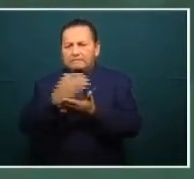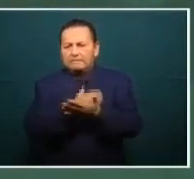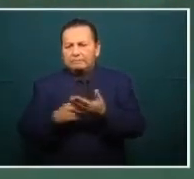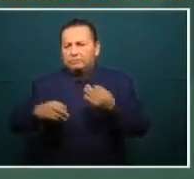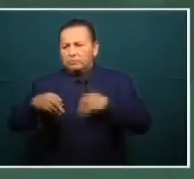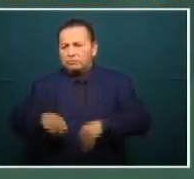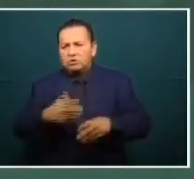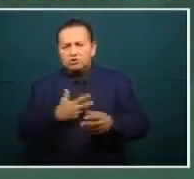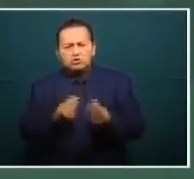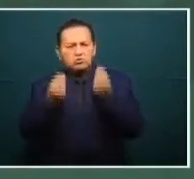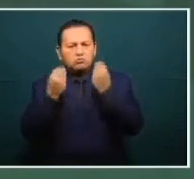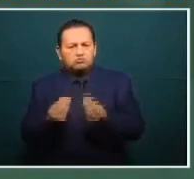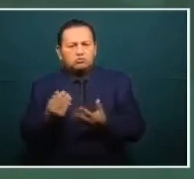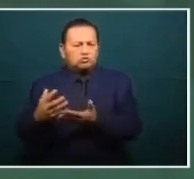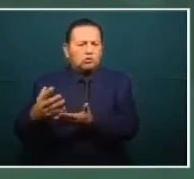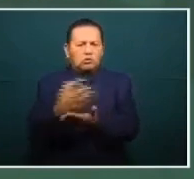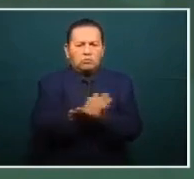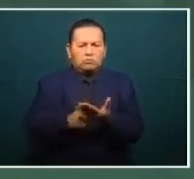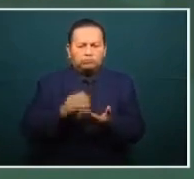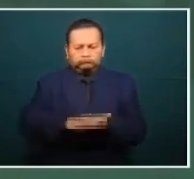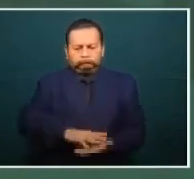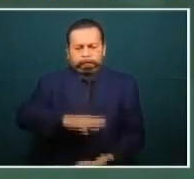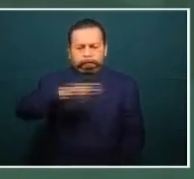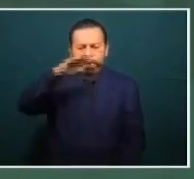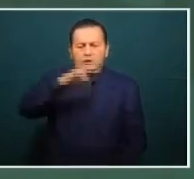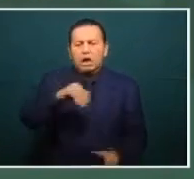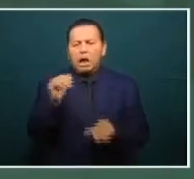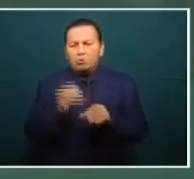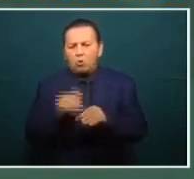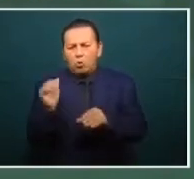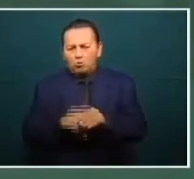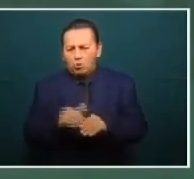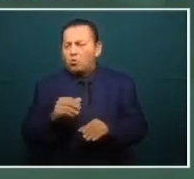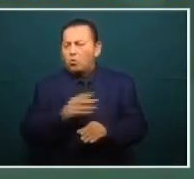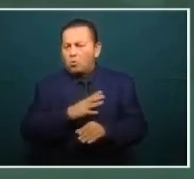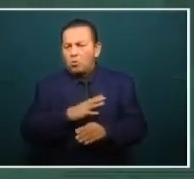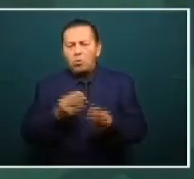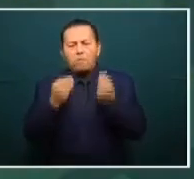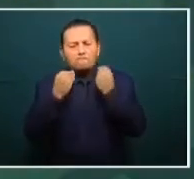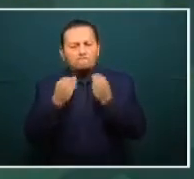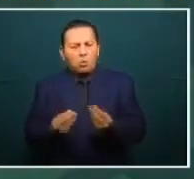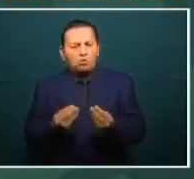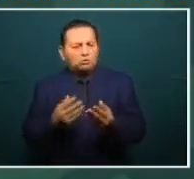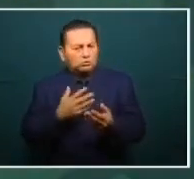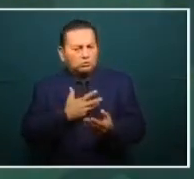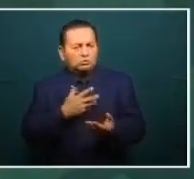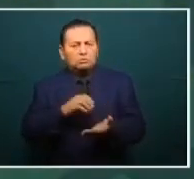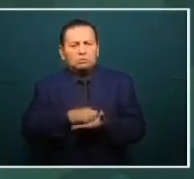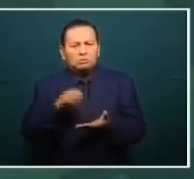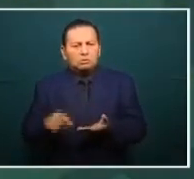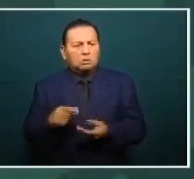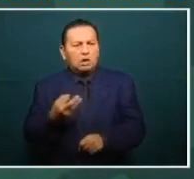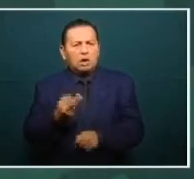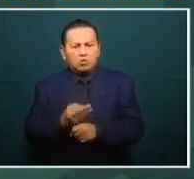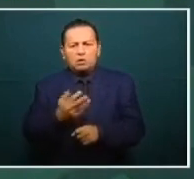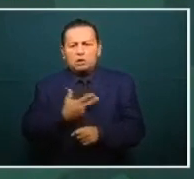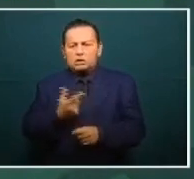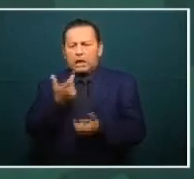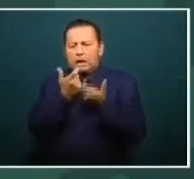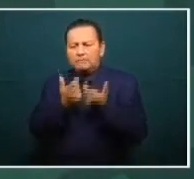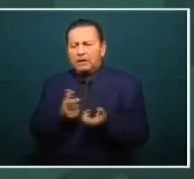strong. We've gained a lot of funds. We've saved a lot of money.